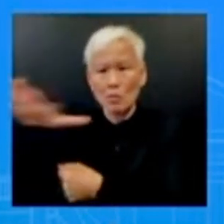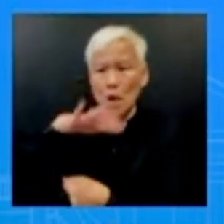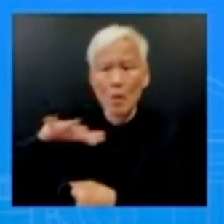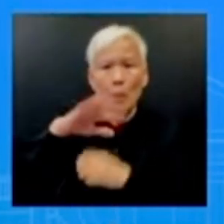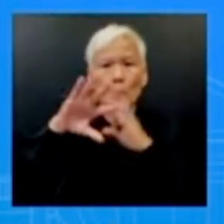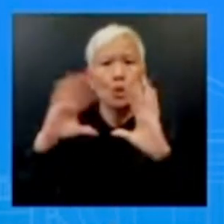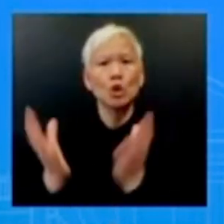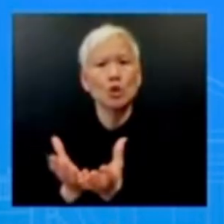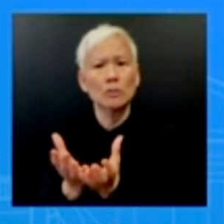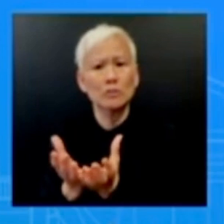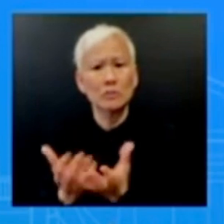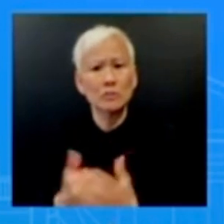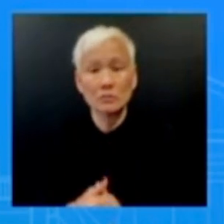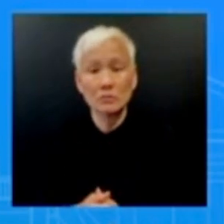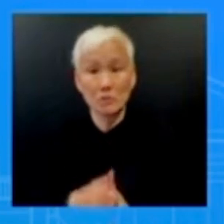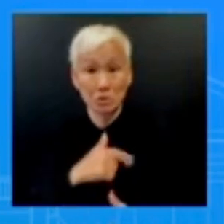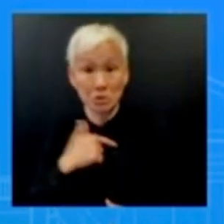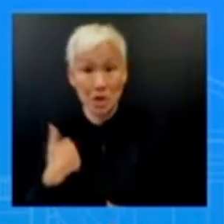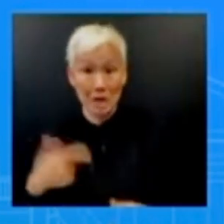their influence